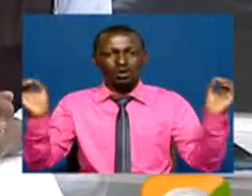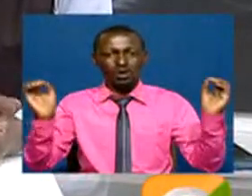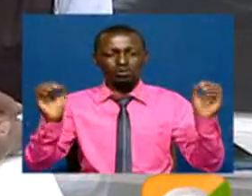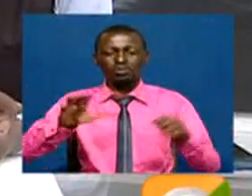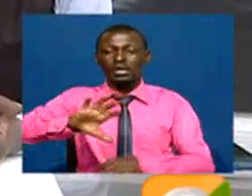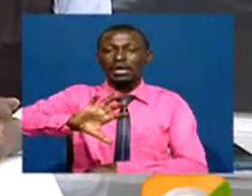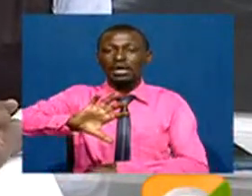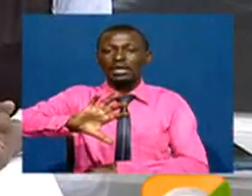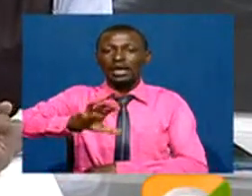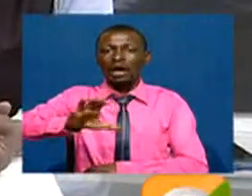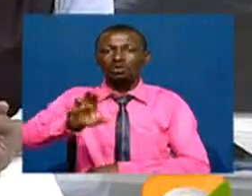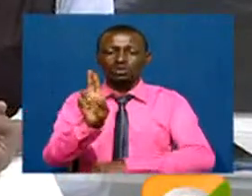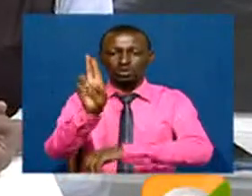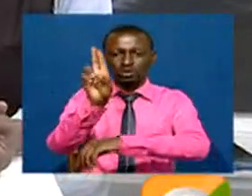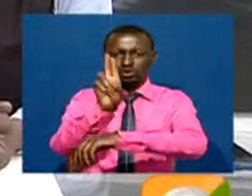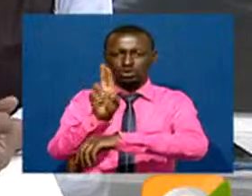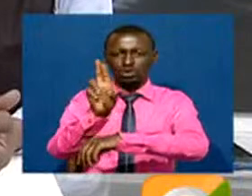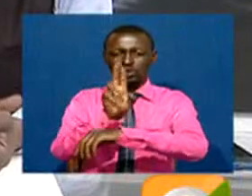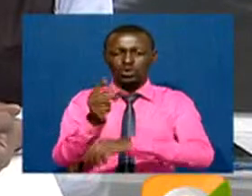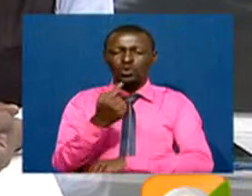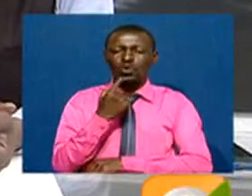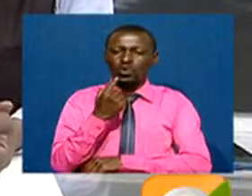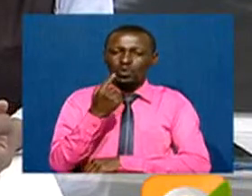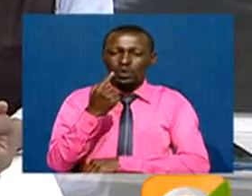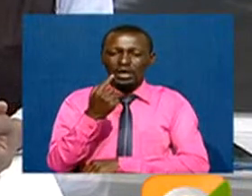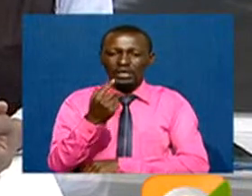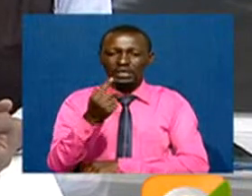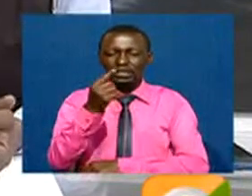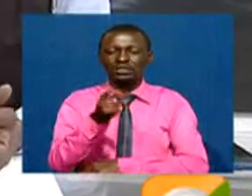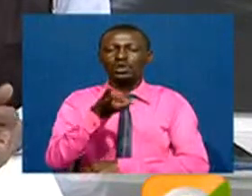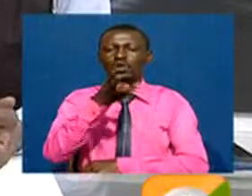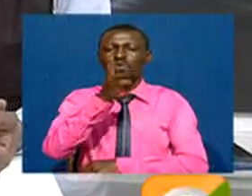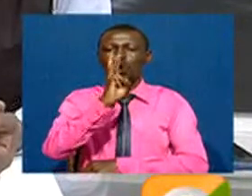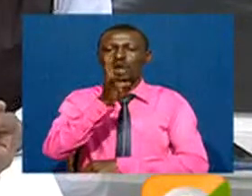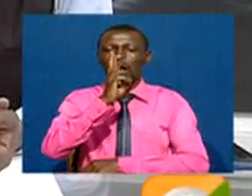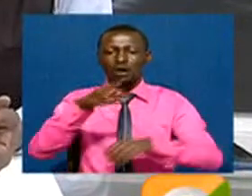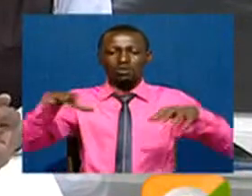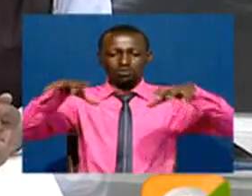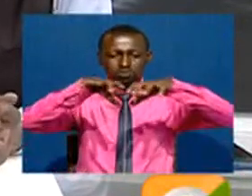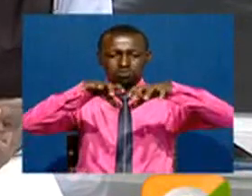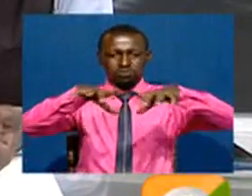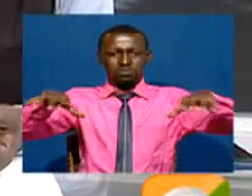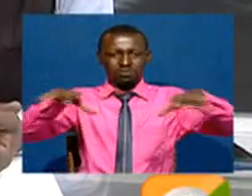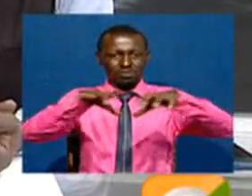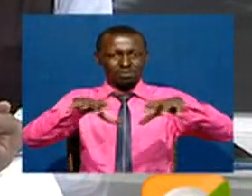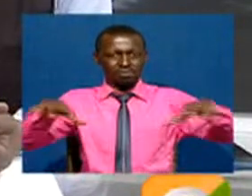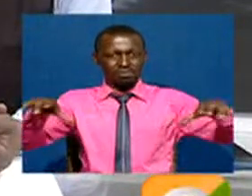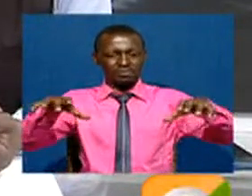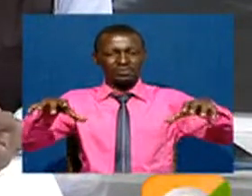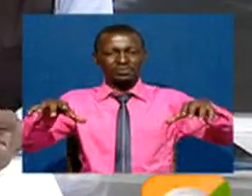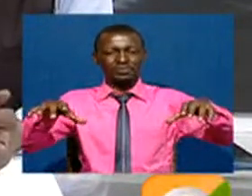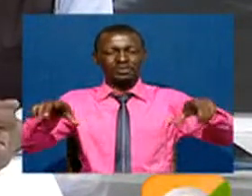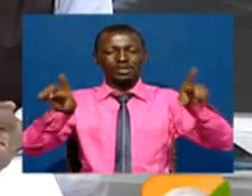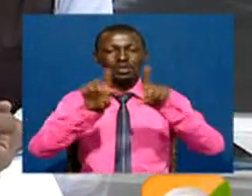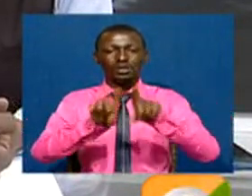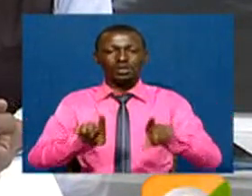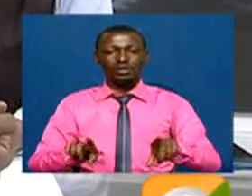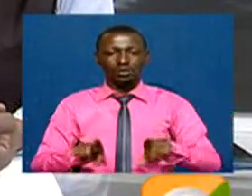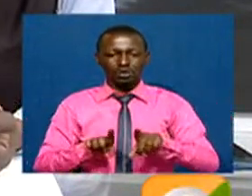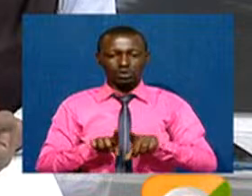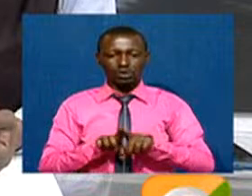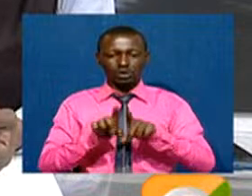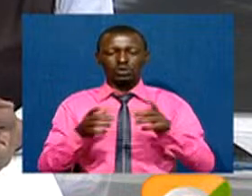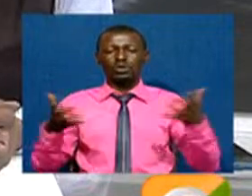has installed 100 movable water barriers known as slam dams along riparian areas,